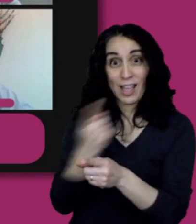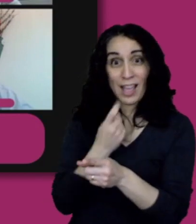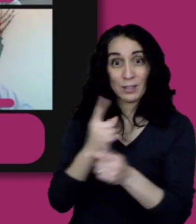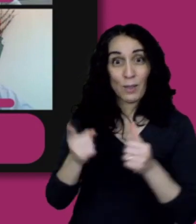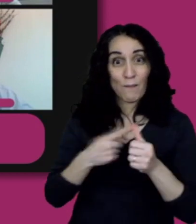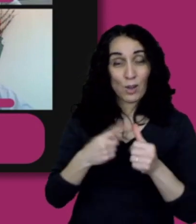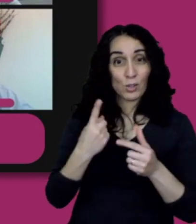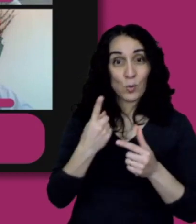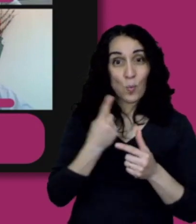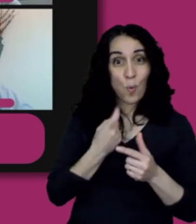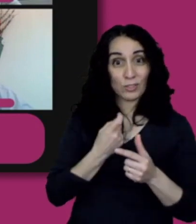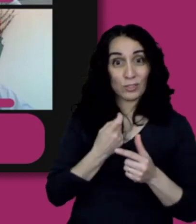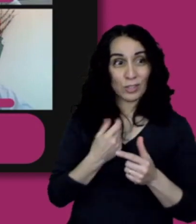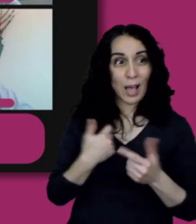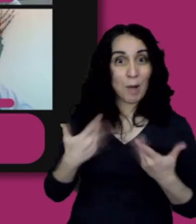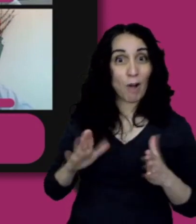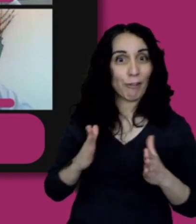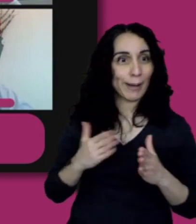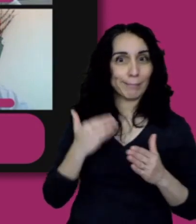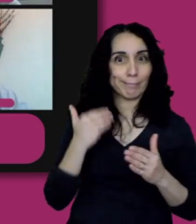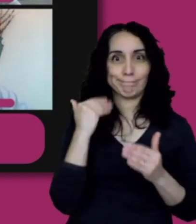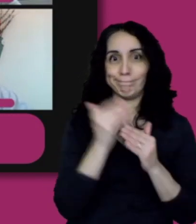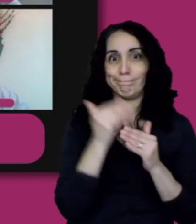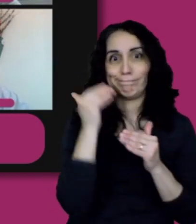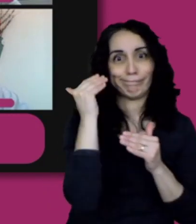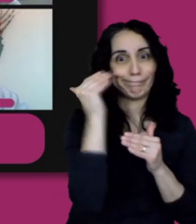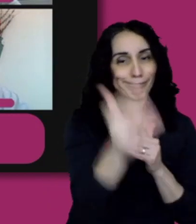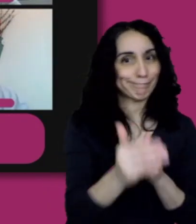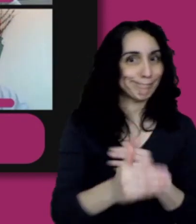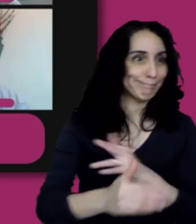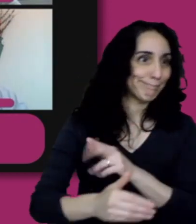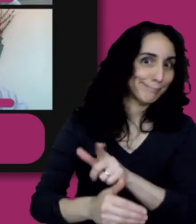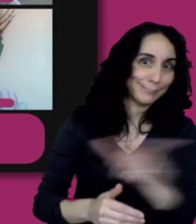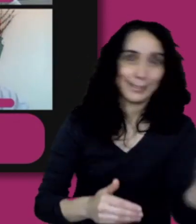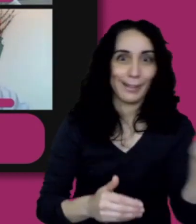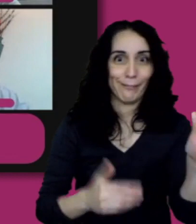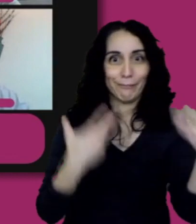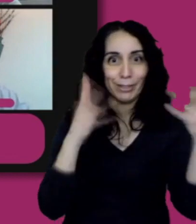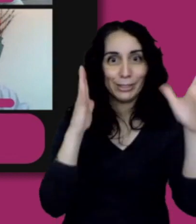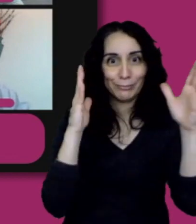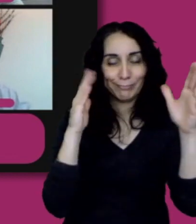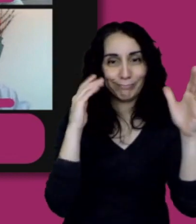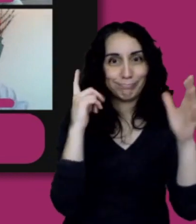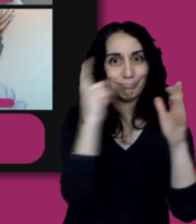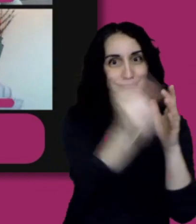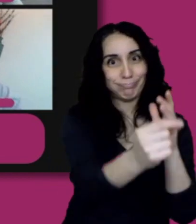Nancy's asking the first question, and I'm down the road. I've made a right-hand turn.